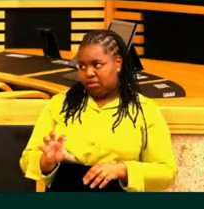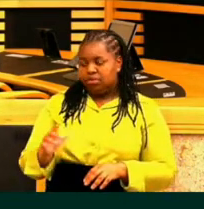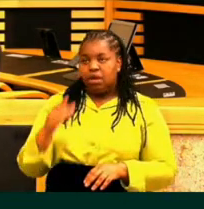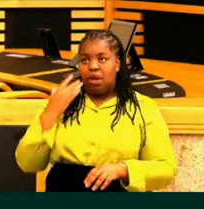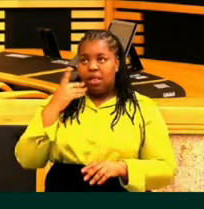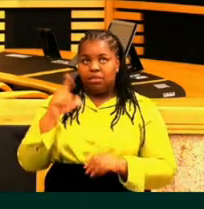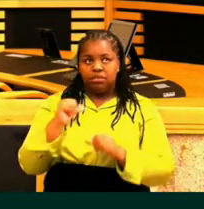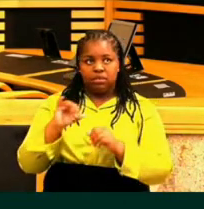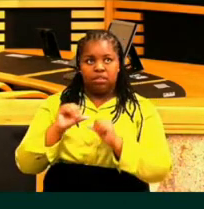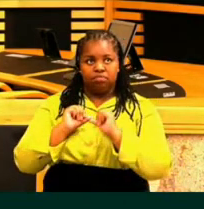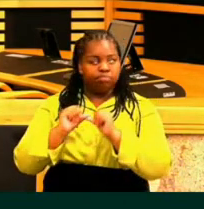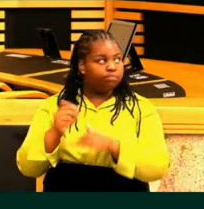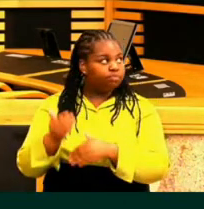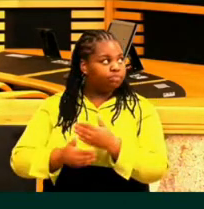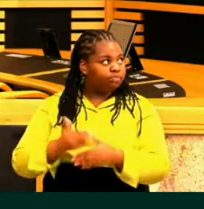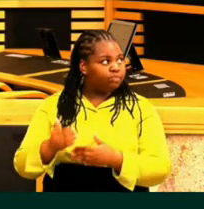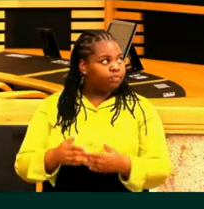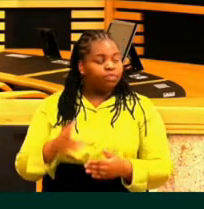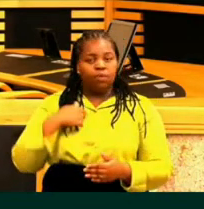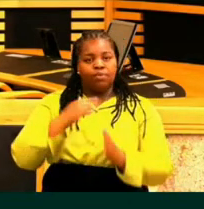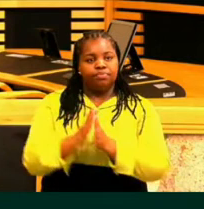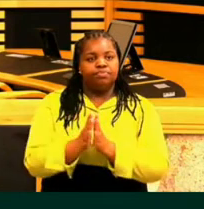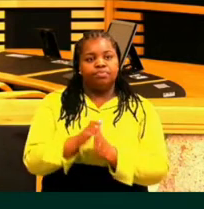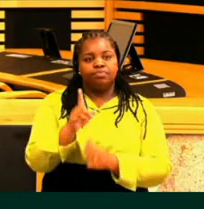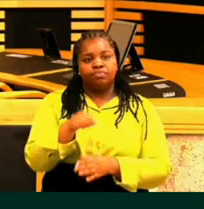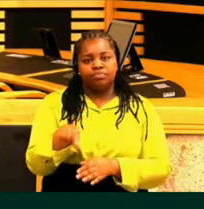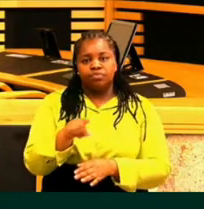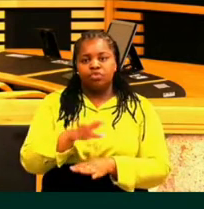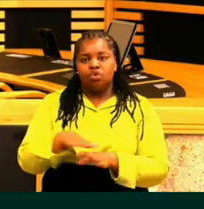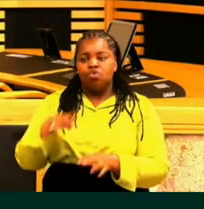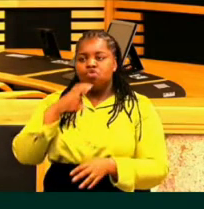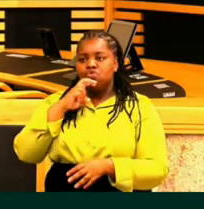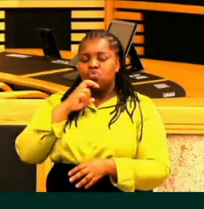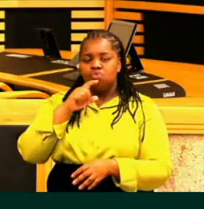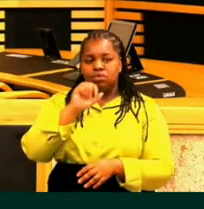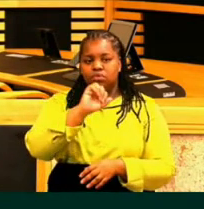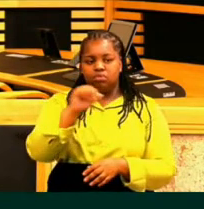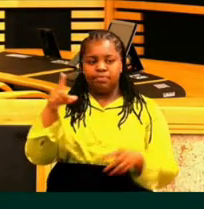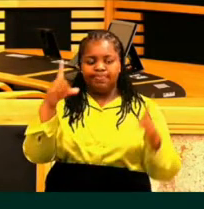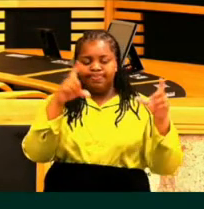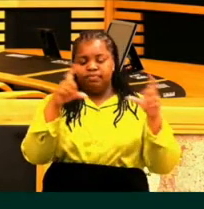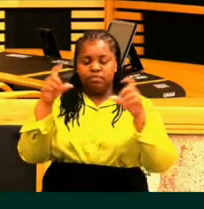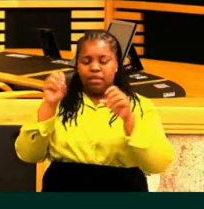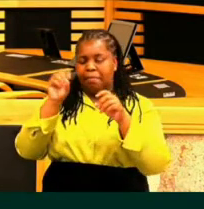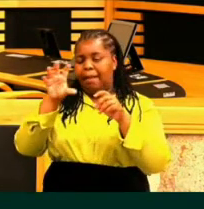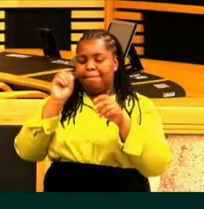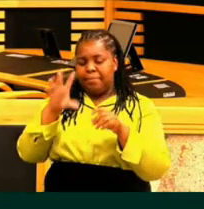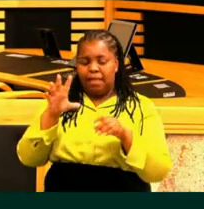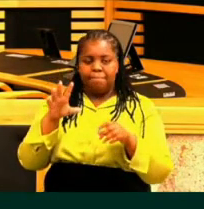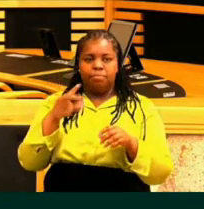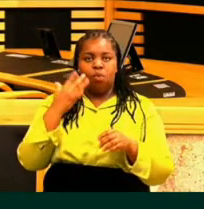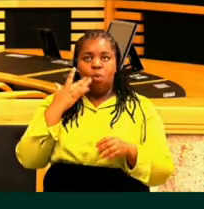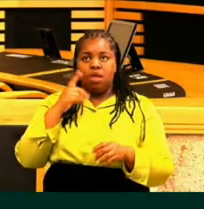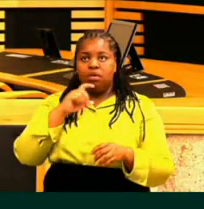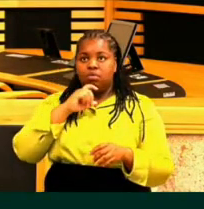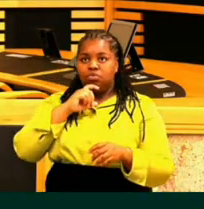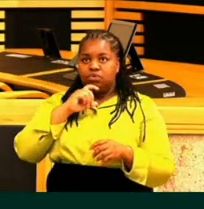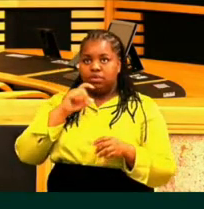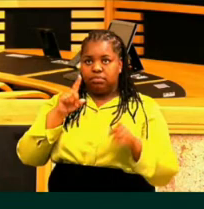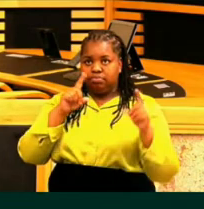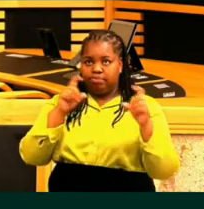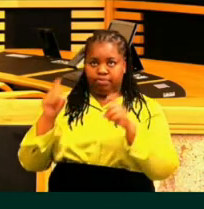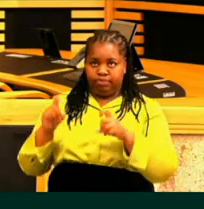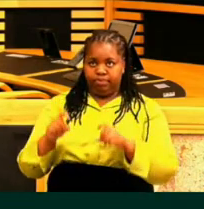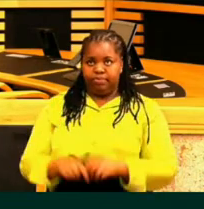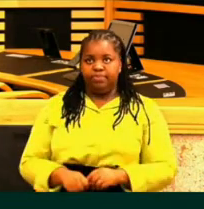house we played with guests to refrain from using a camera flash when taking videos or pictures inside the chamber